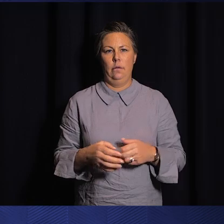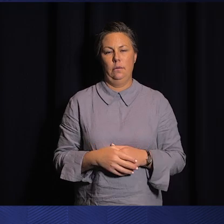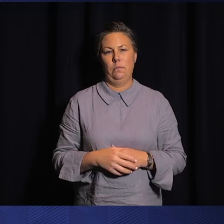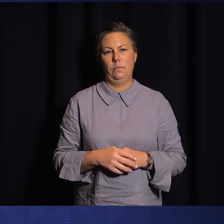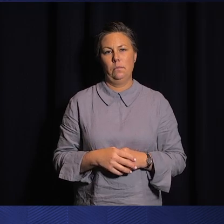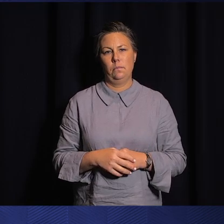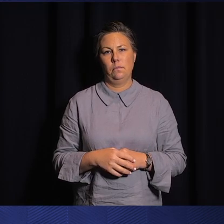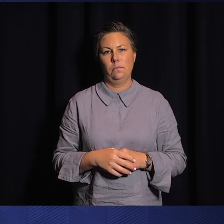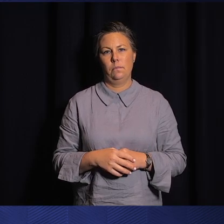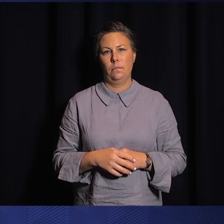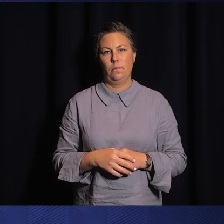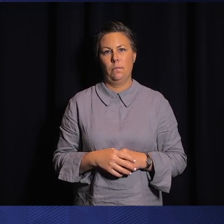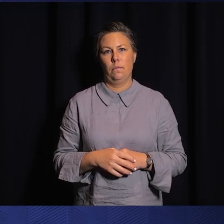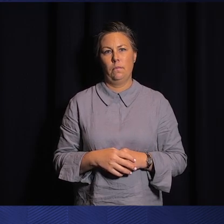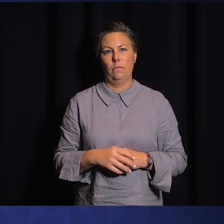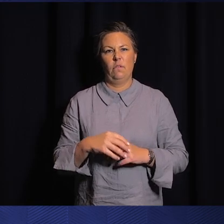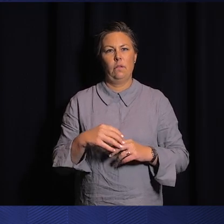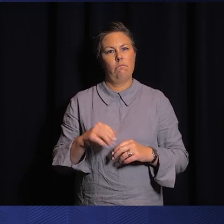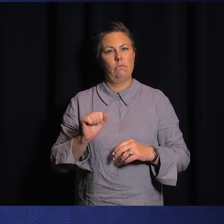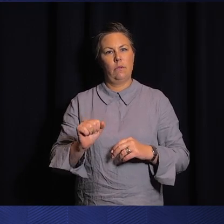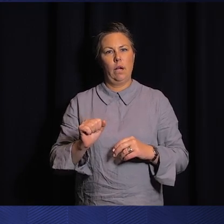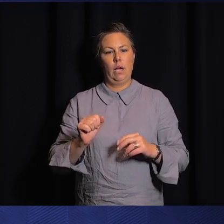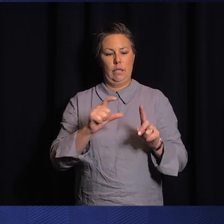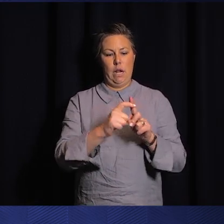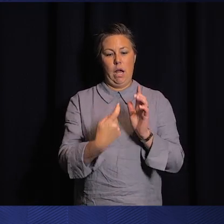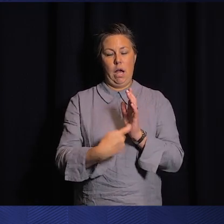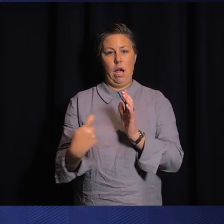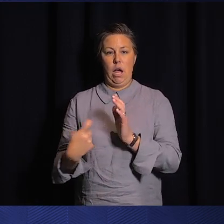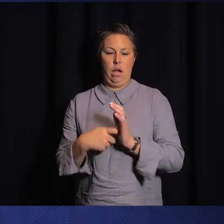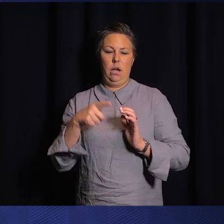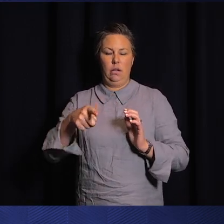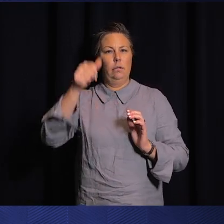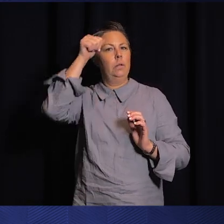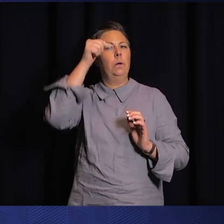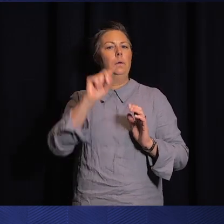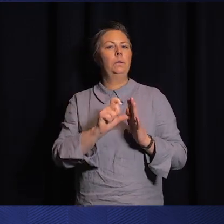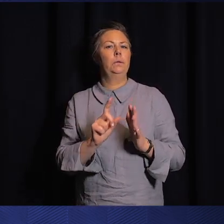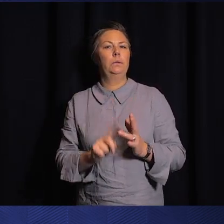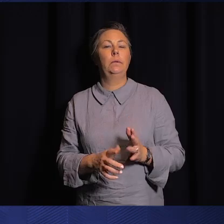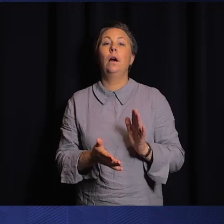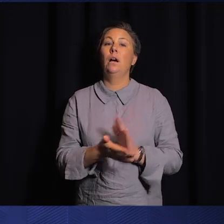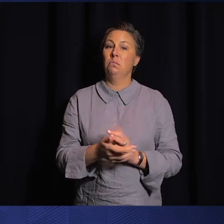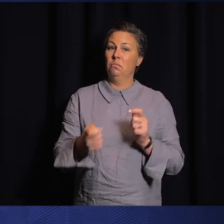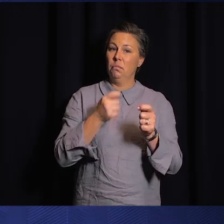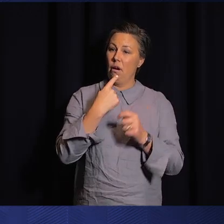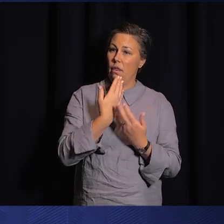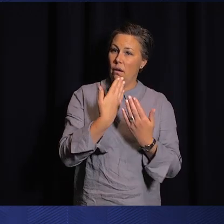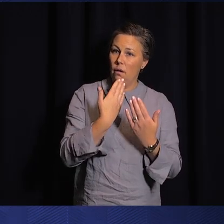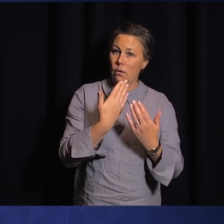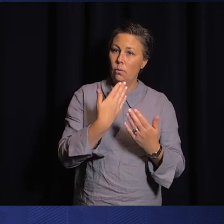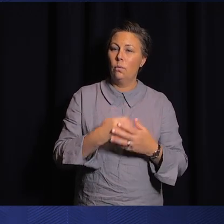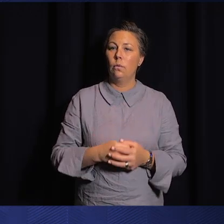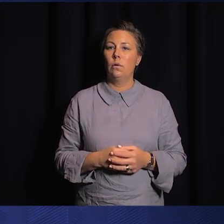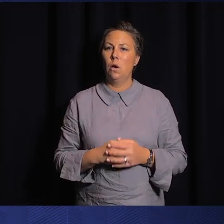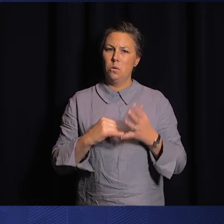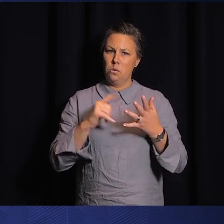do in terms of disaster risk reduction activities. Thank you. Thank you so much. what